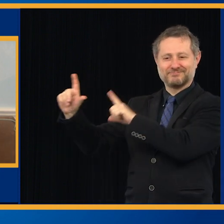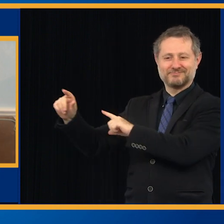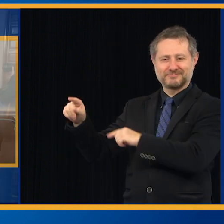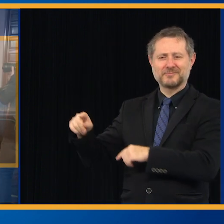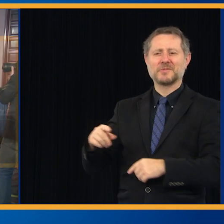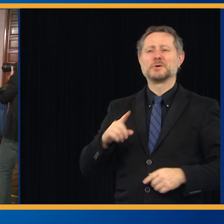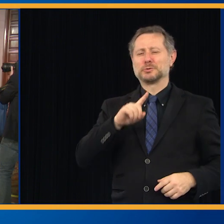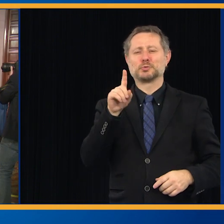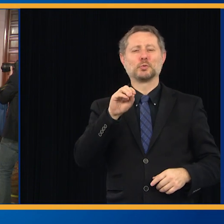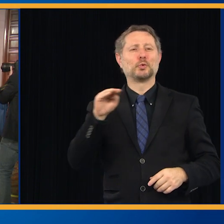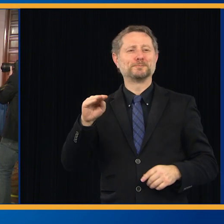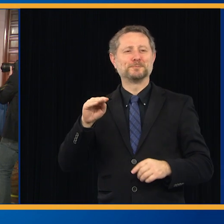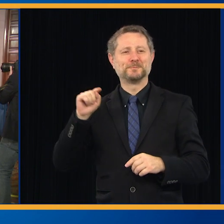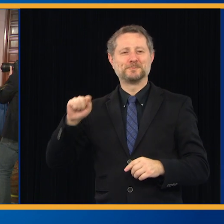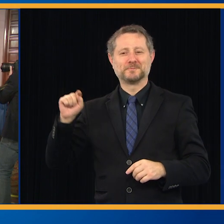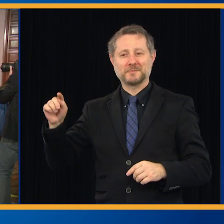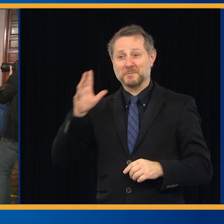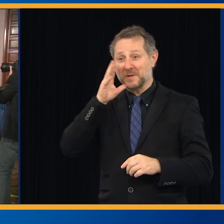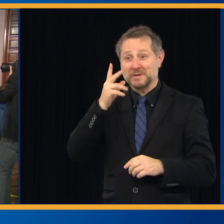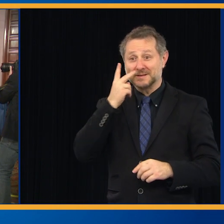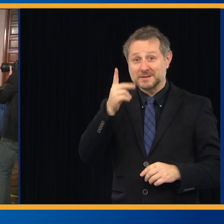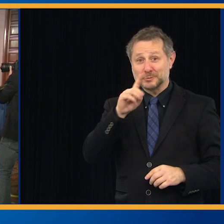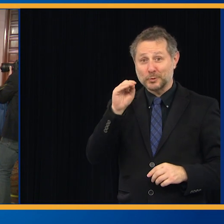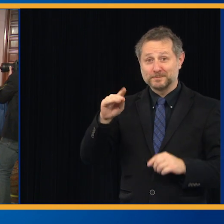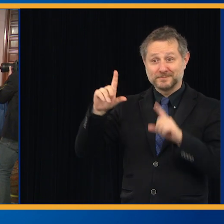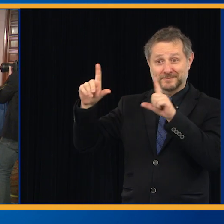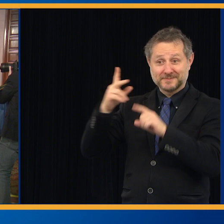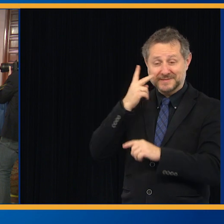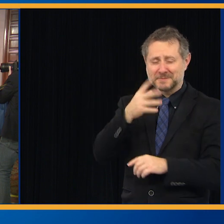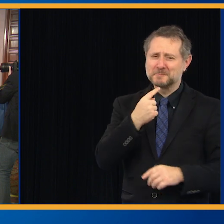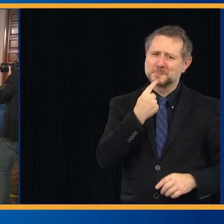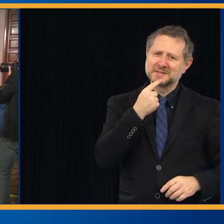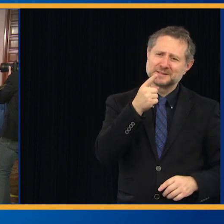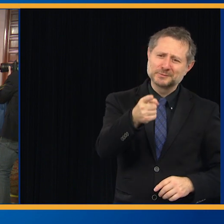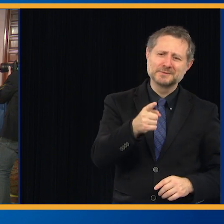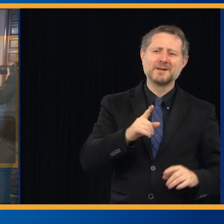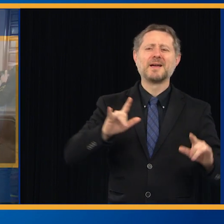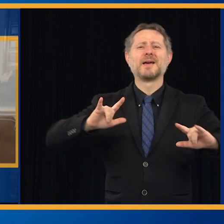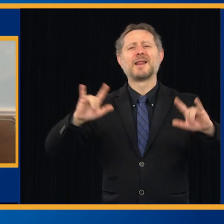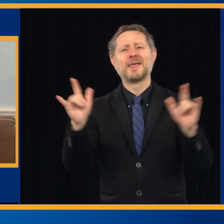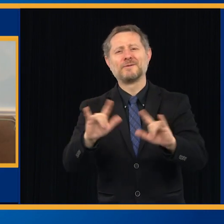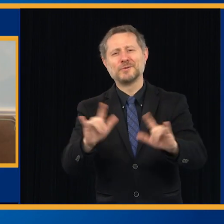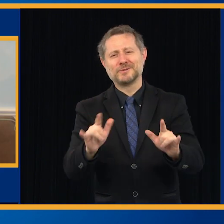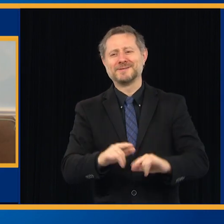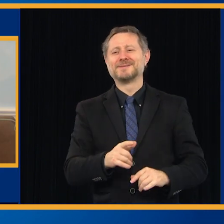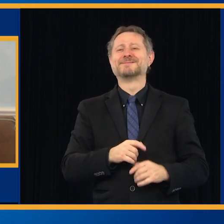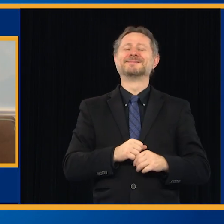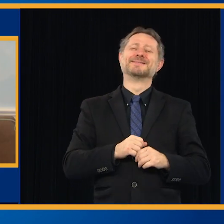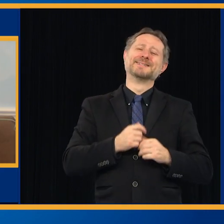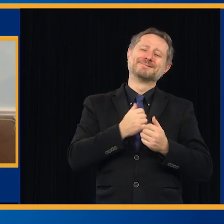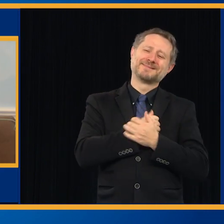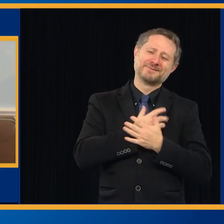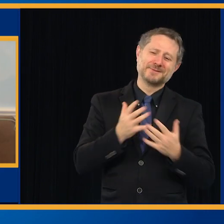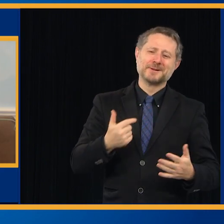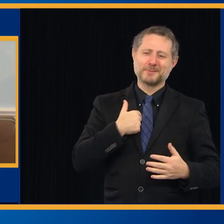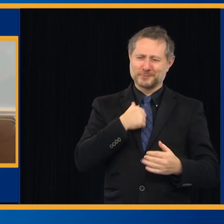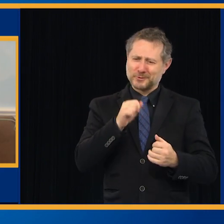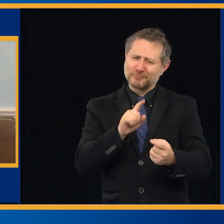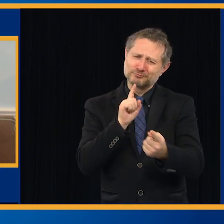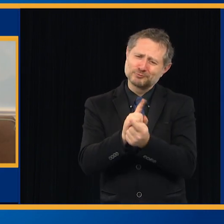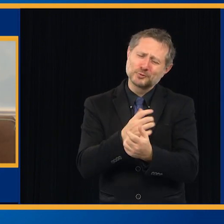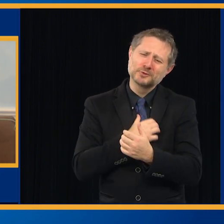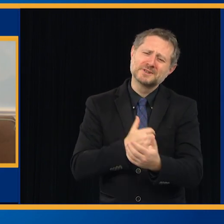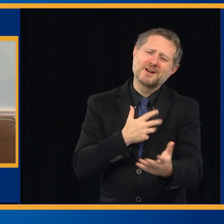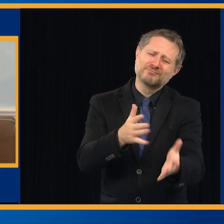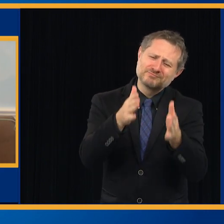that. Happy Mother's Day to you, Mom. I miss you. I love you so, so much. I wish I could be with you,